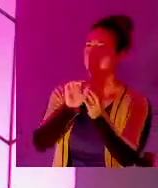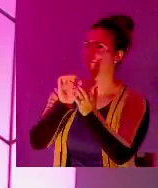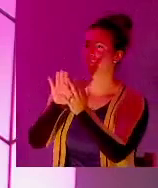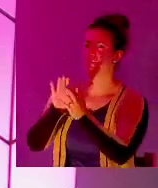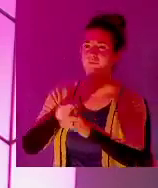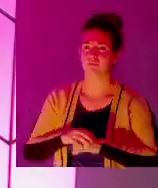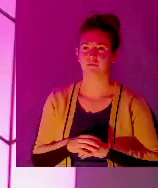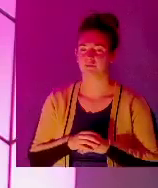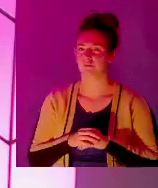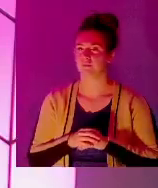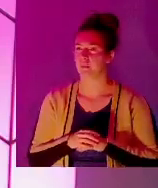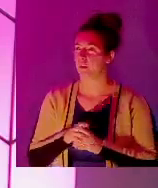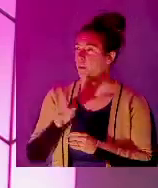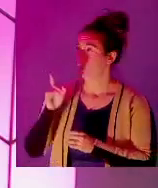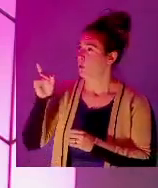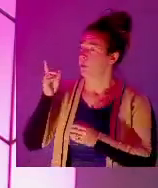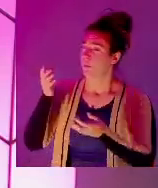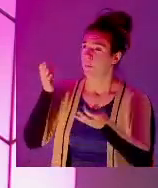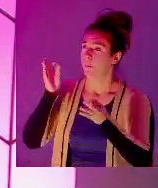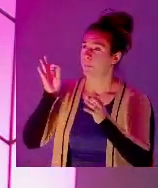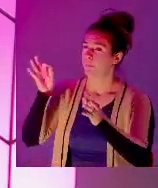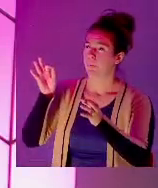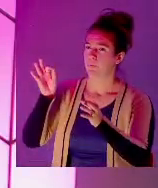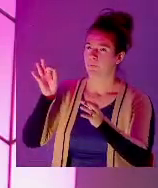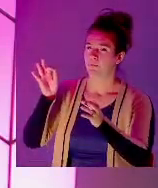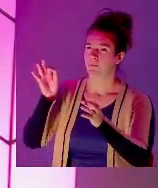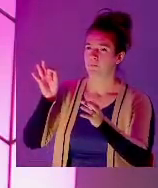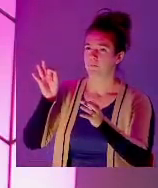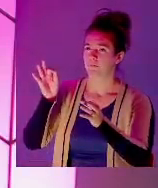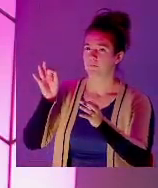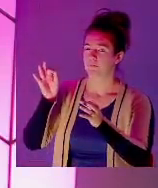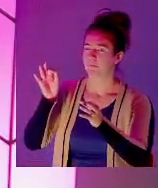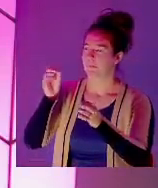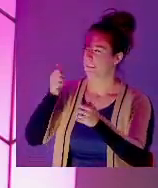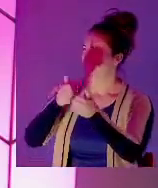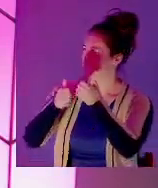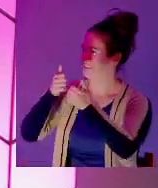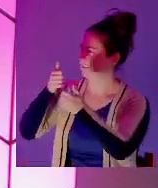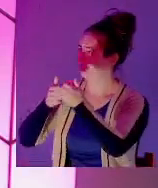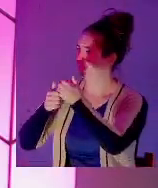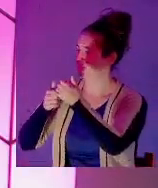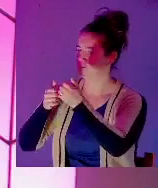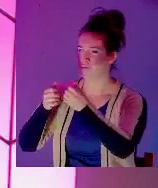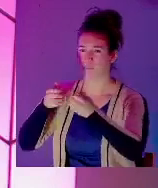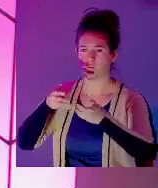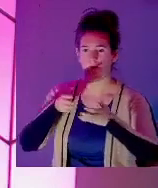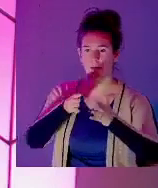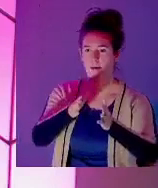your ways. You are perfect in all of.